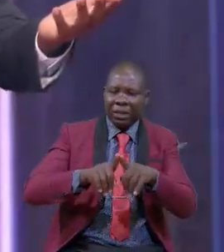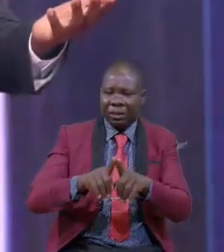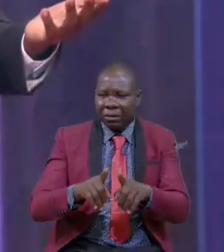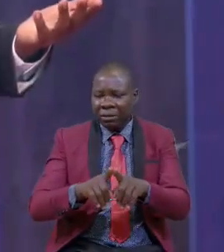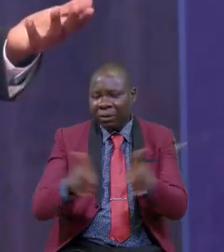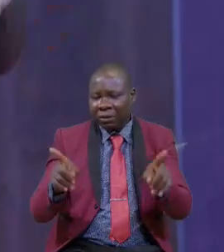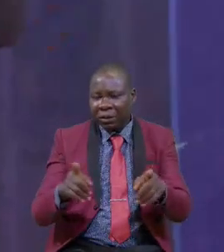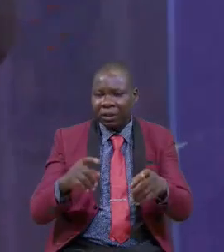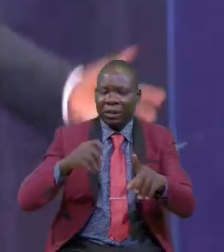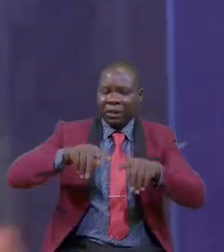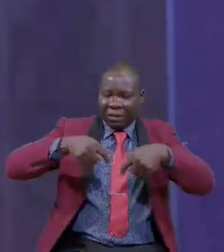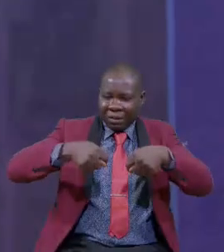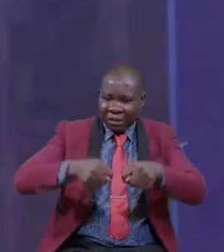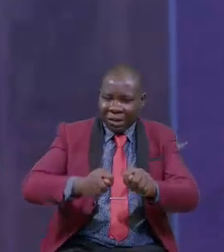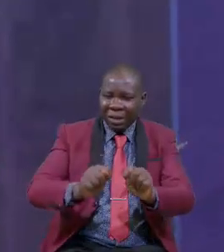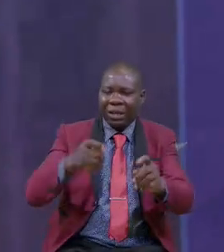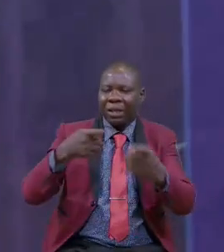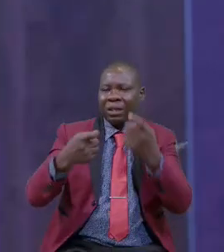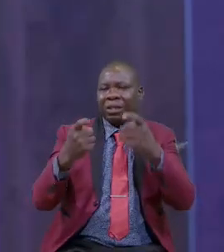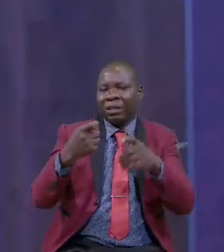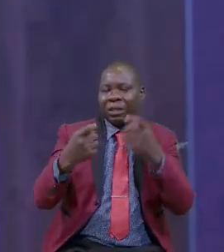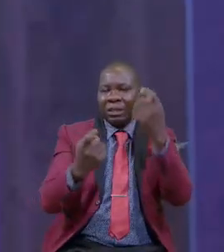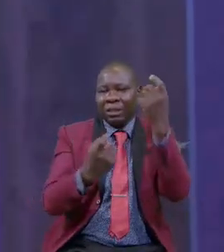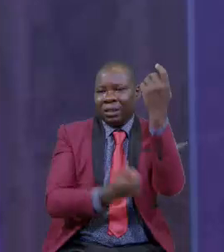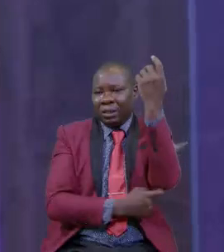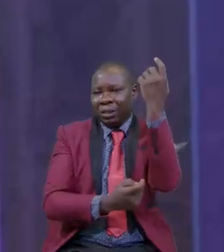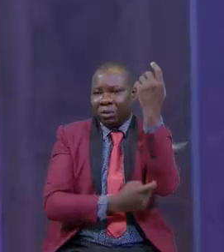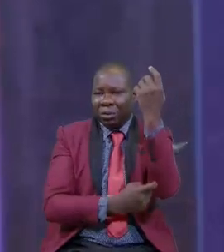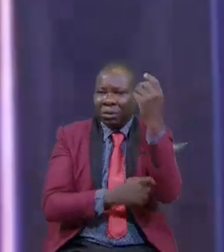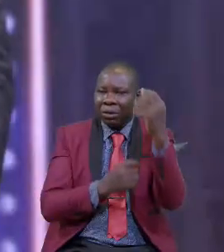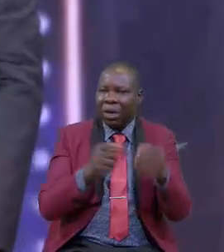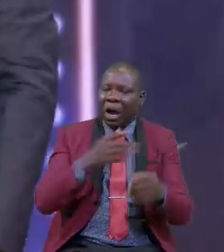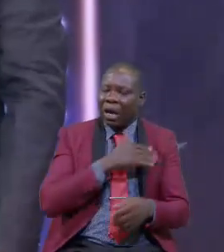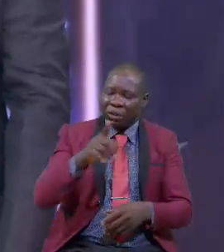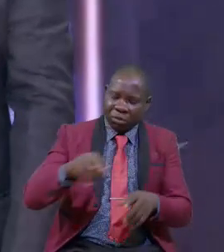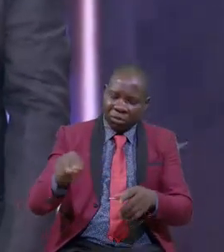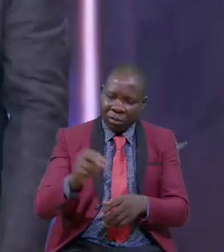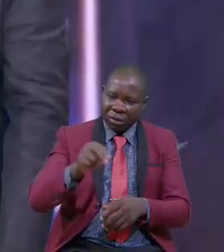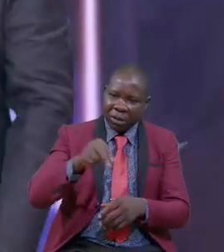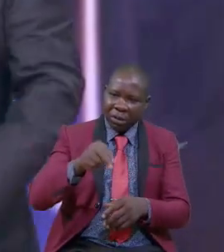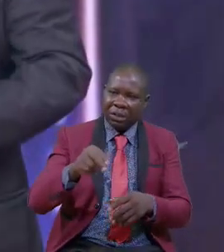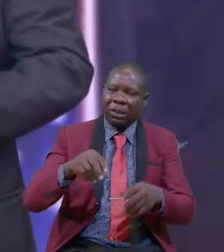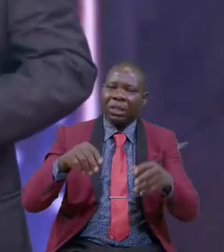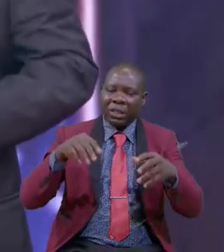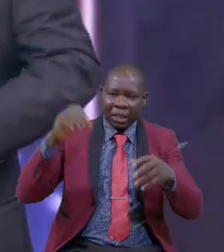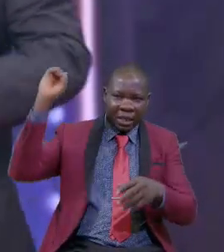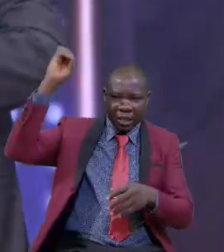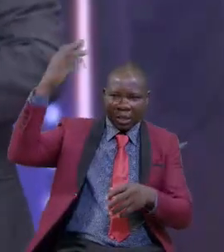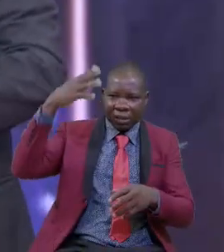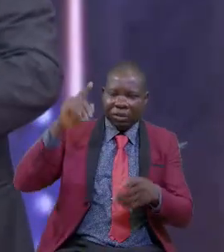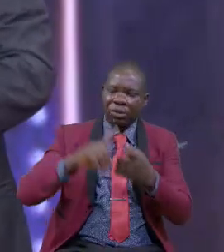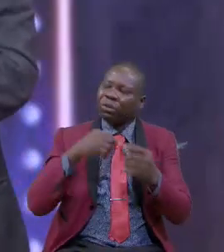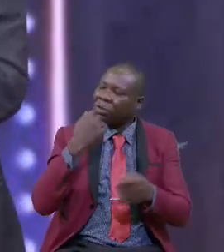on the field and you need grace, so that you'll be able to say, by the grace of God, I am what I